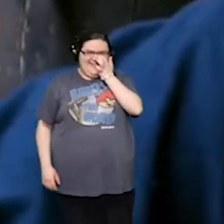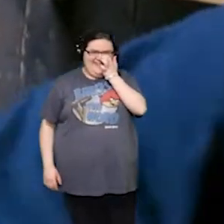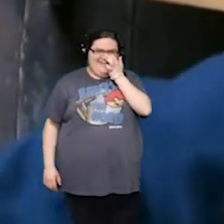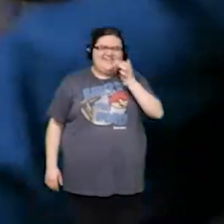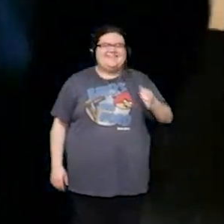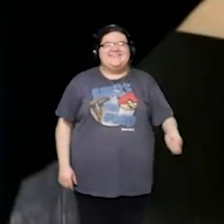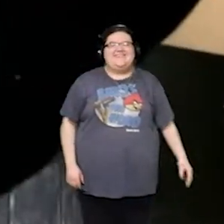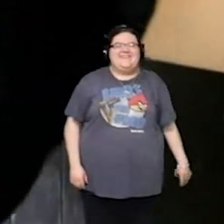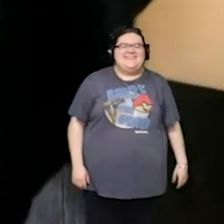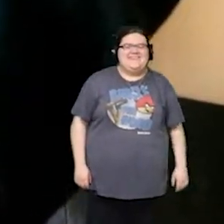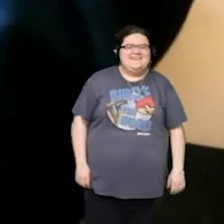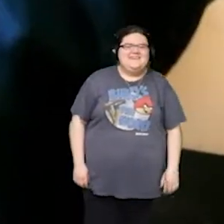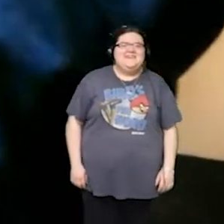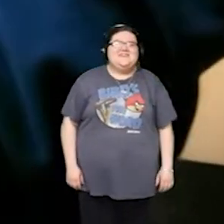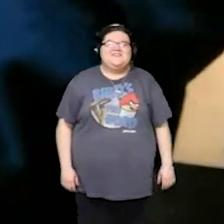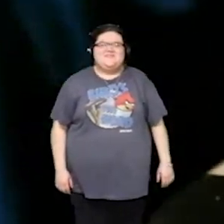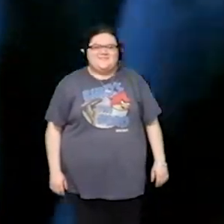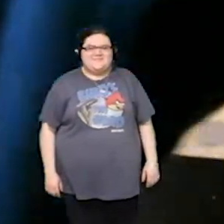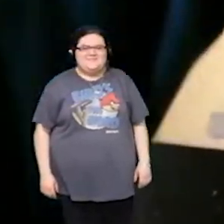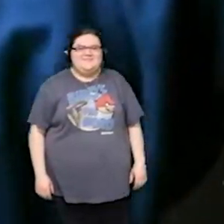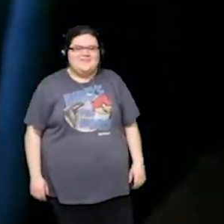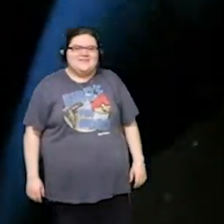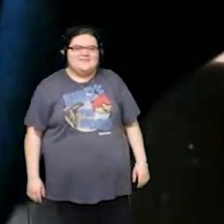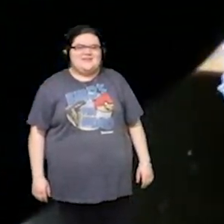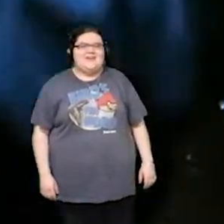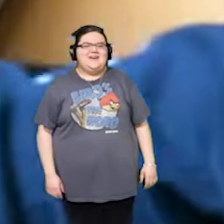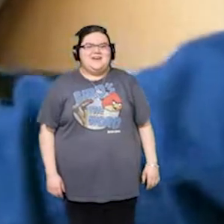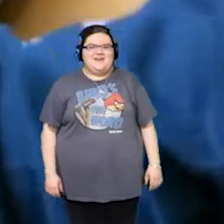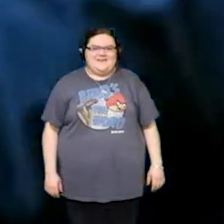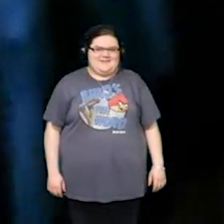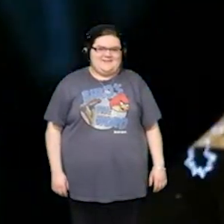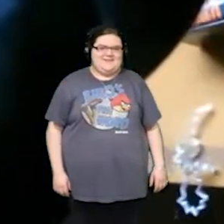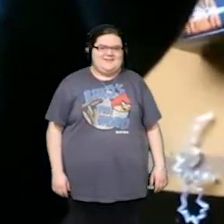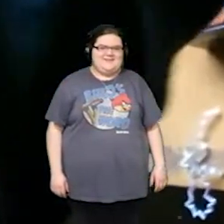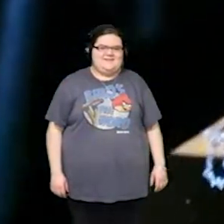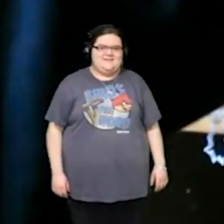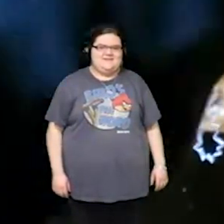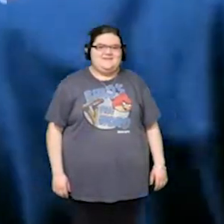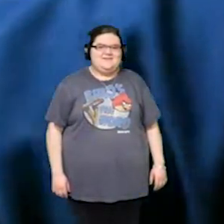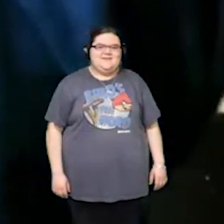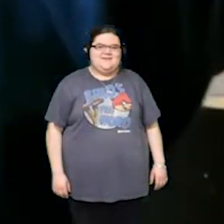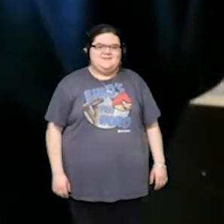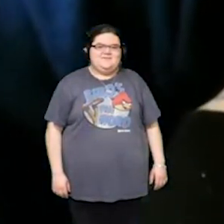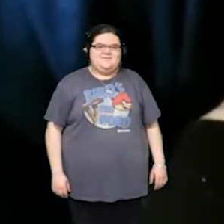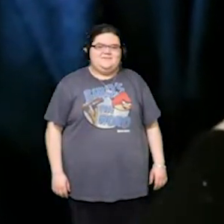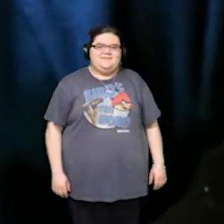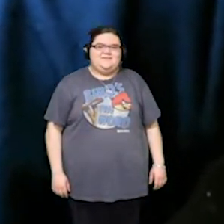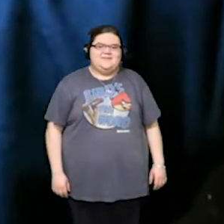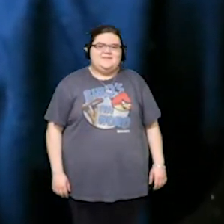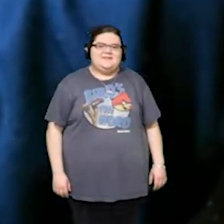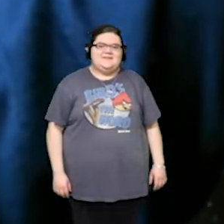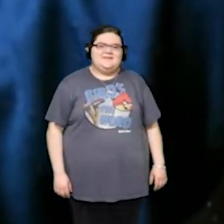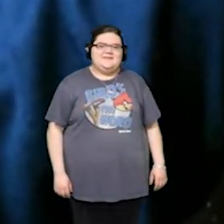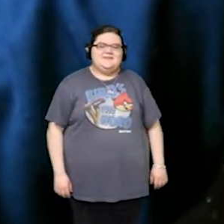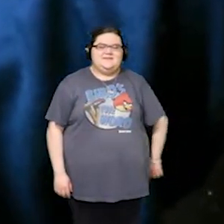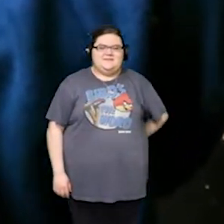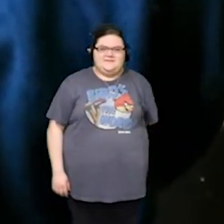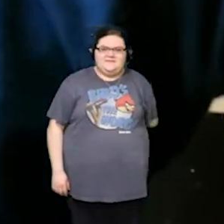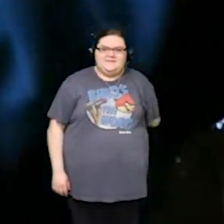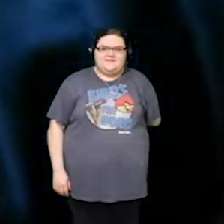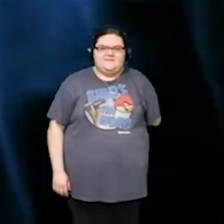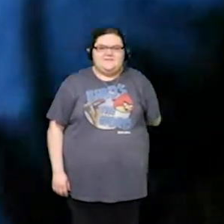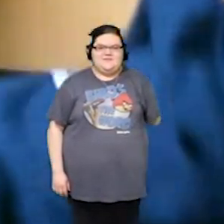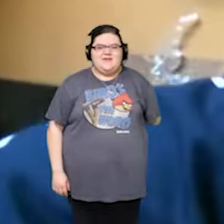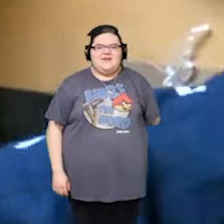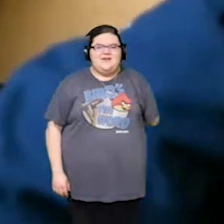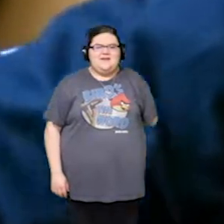got the hybrid cream clay, the fifth sample, and some extra original Meraki. And last of all, I've got some Monarch